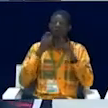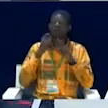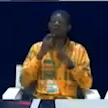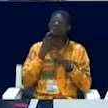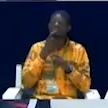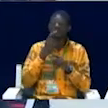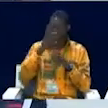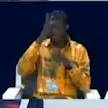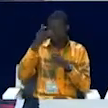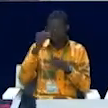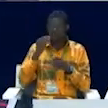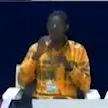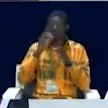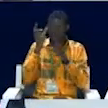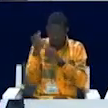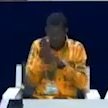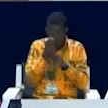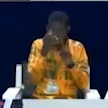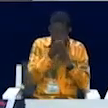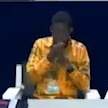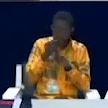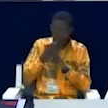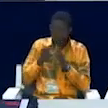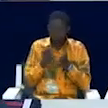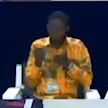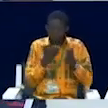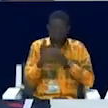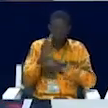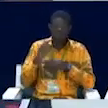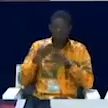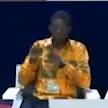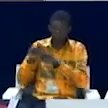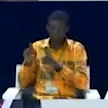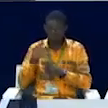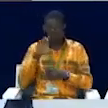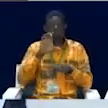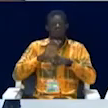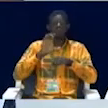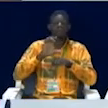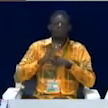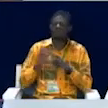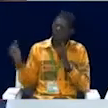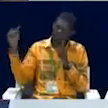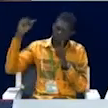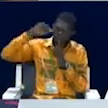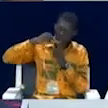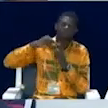altar, we will hold on to it, serving the Lord in our various parishes. Until